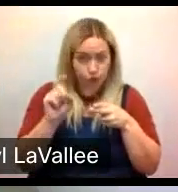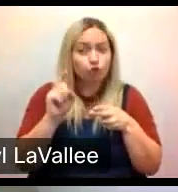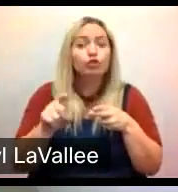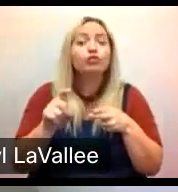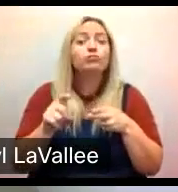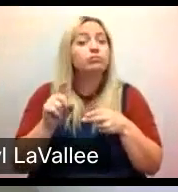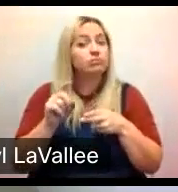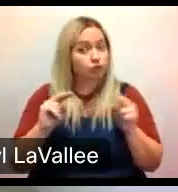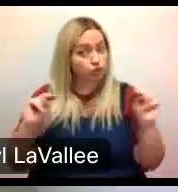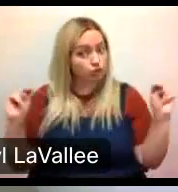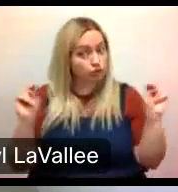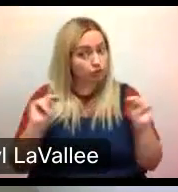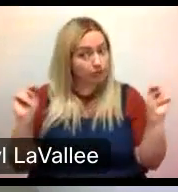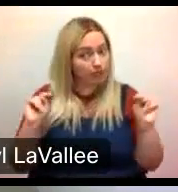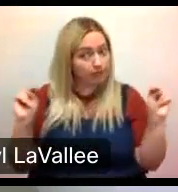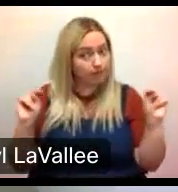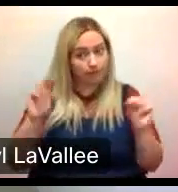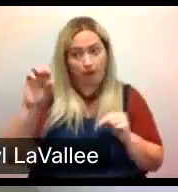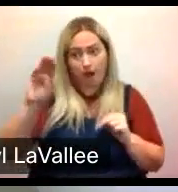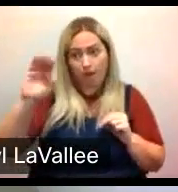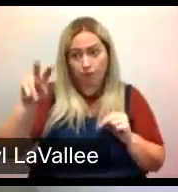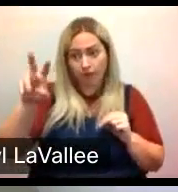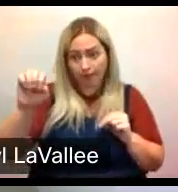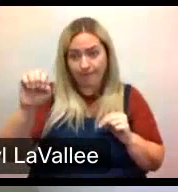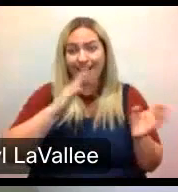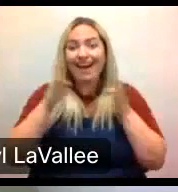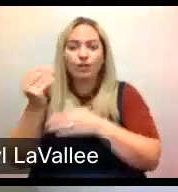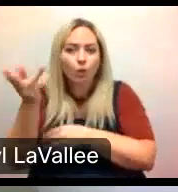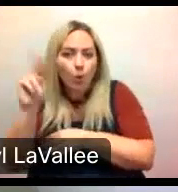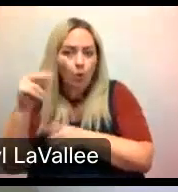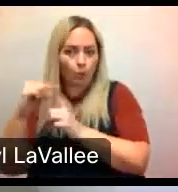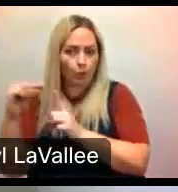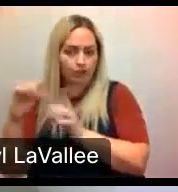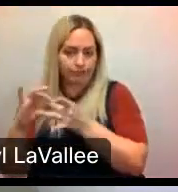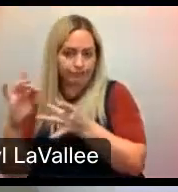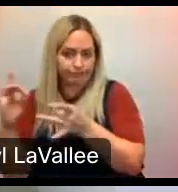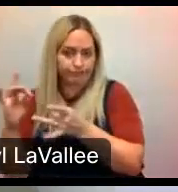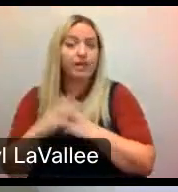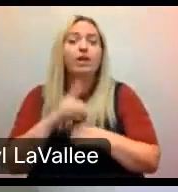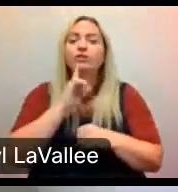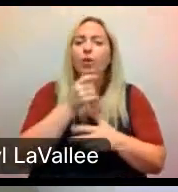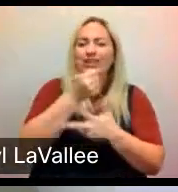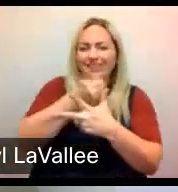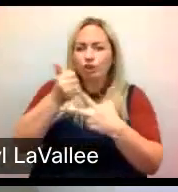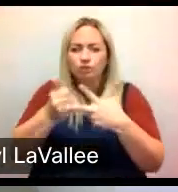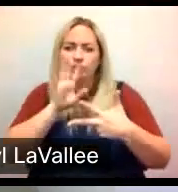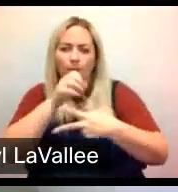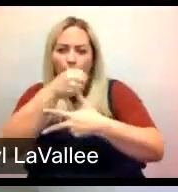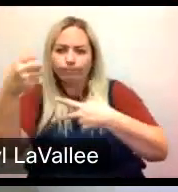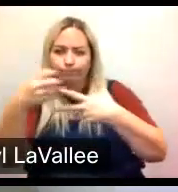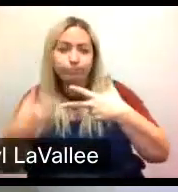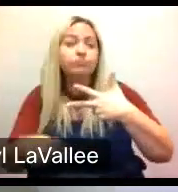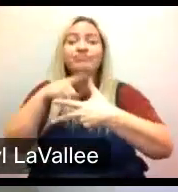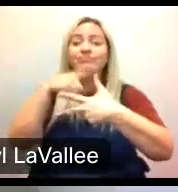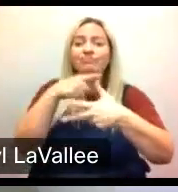It should be objective. And it should be in your own words. So let's talk about each of these qualities. When we